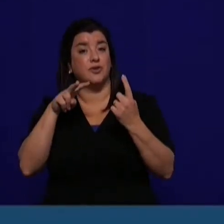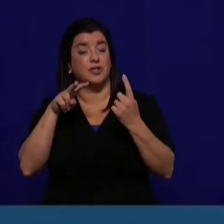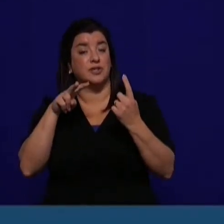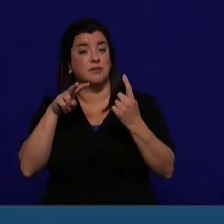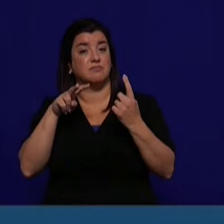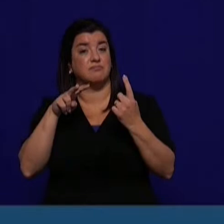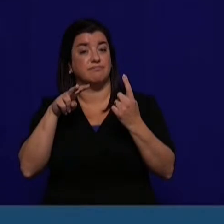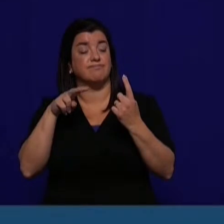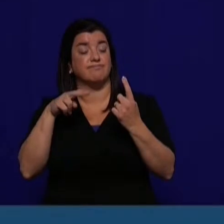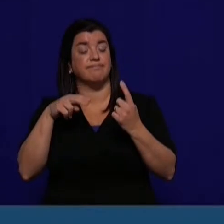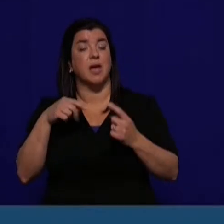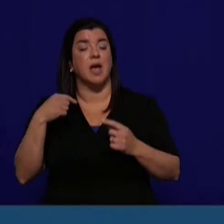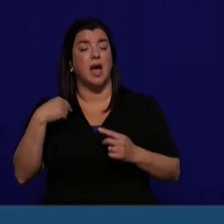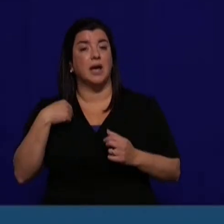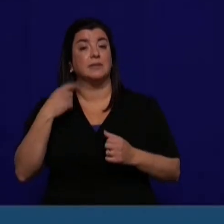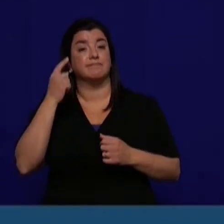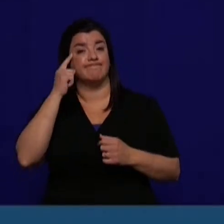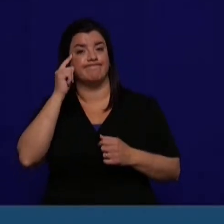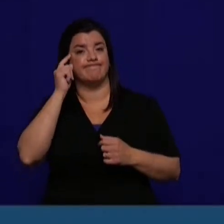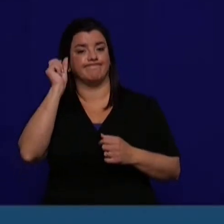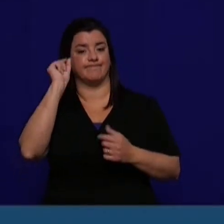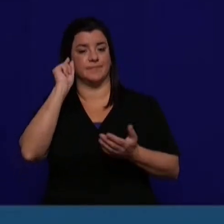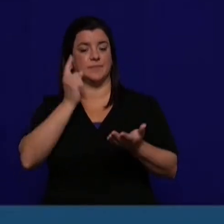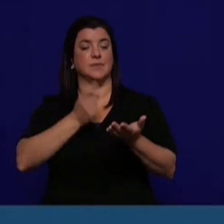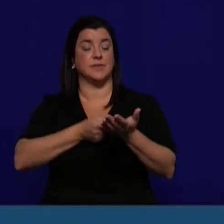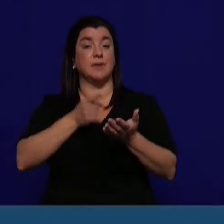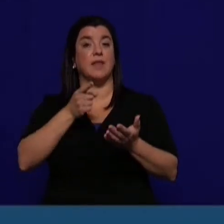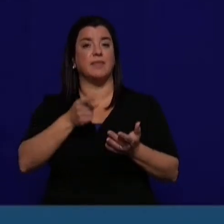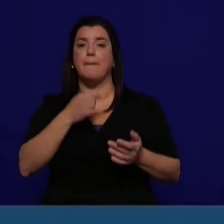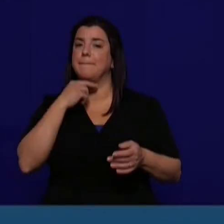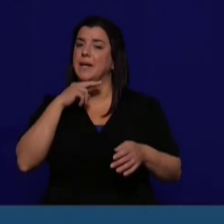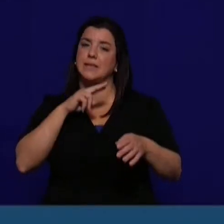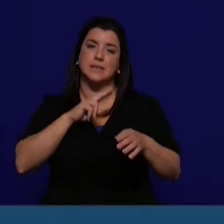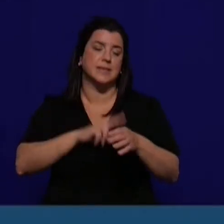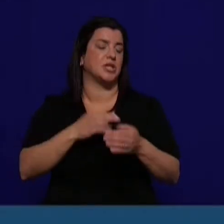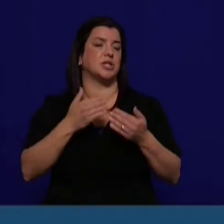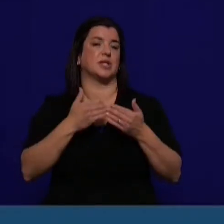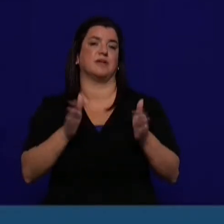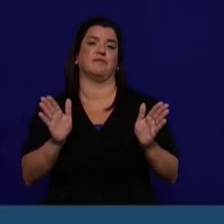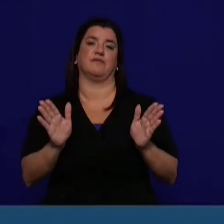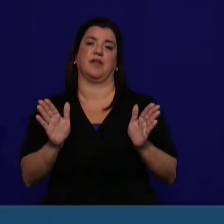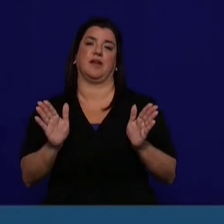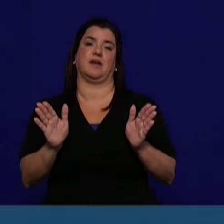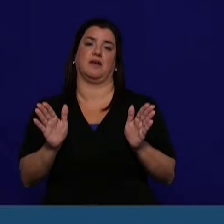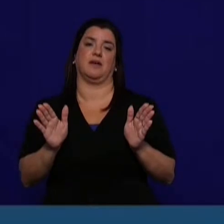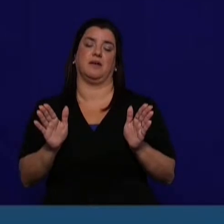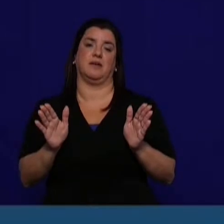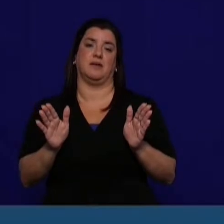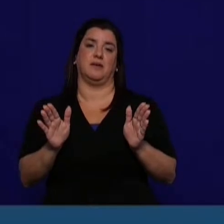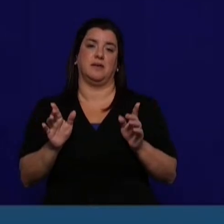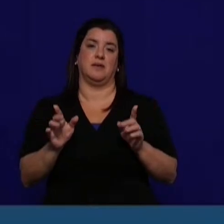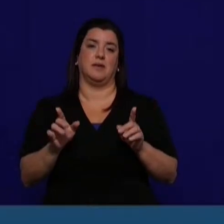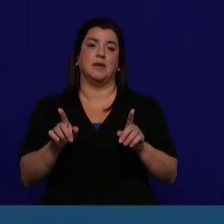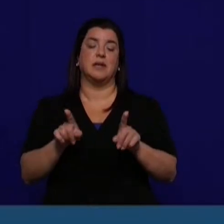assessment li għandna wera ċar li dawn ma jistgħux jinfetħu fl-istess livell meta aħna